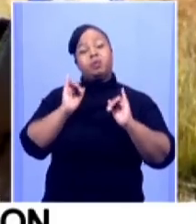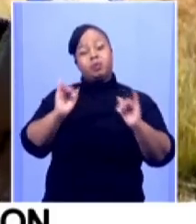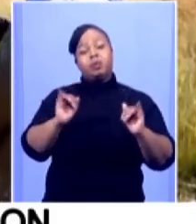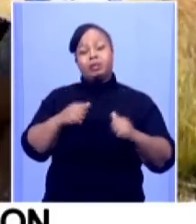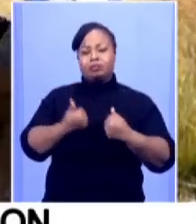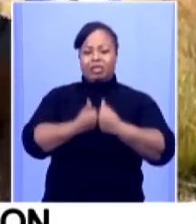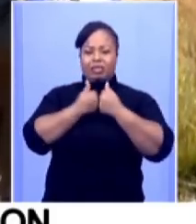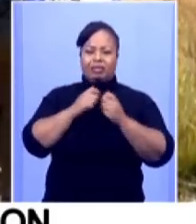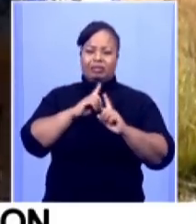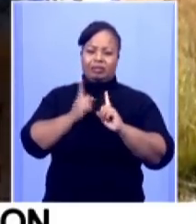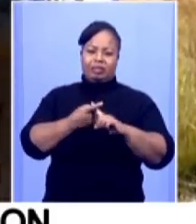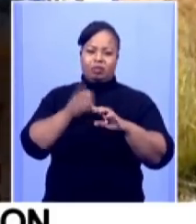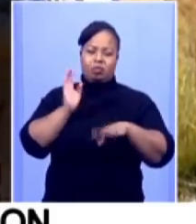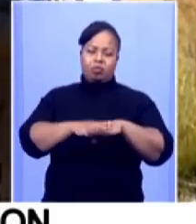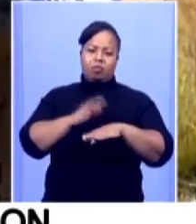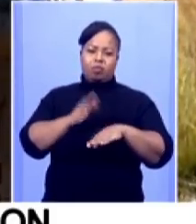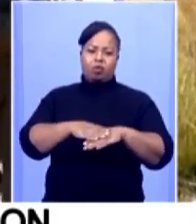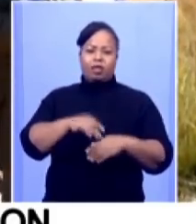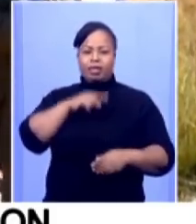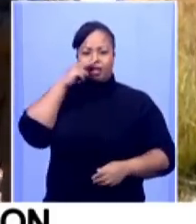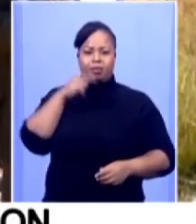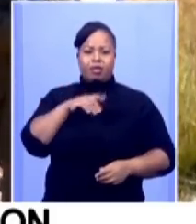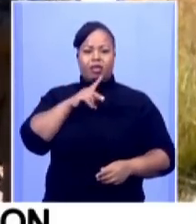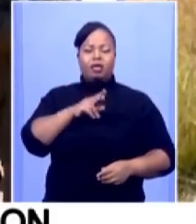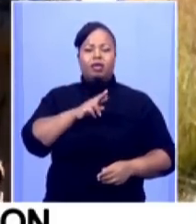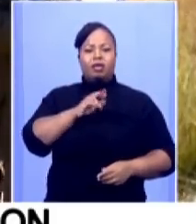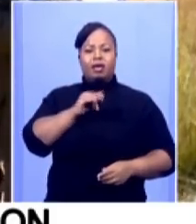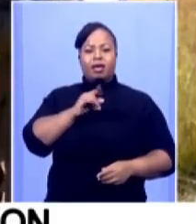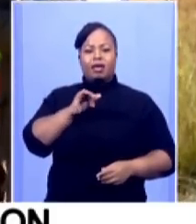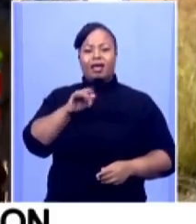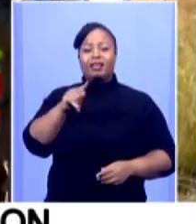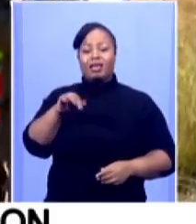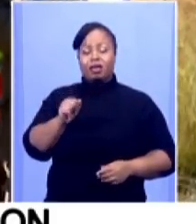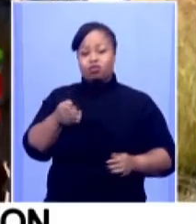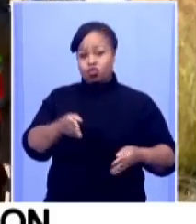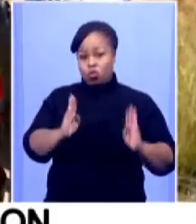this road, the Hornsneck Road, known as Rankakata Road to locals, is actually claiming a lot of lives.